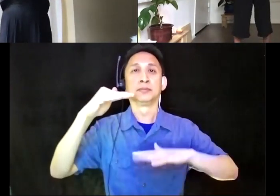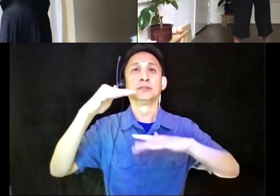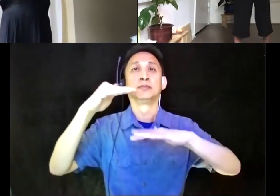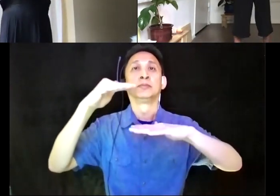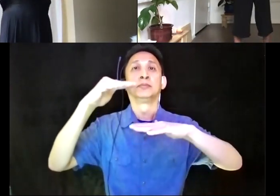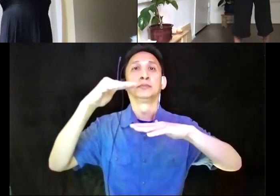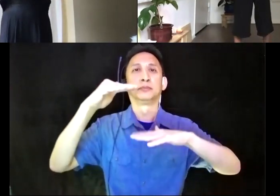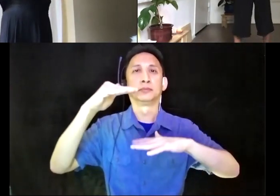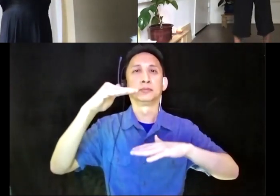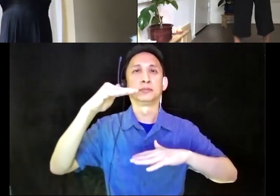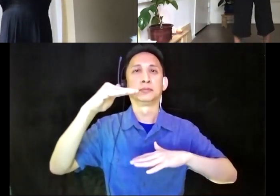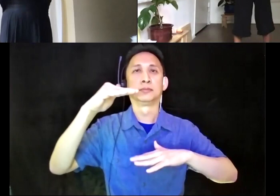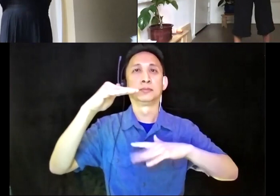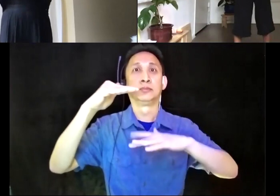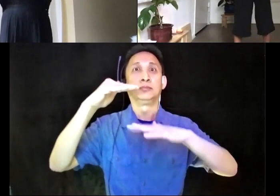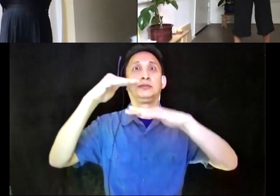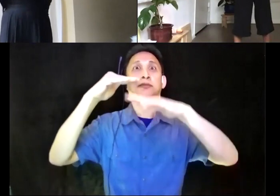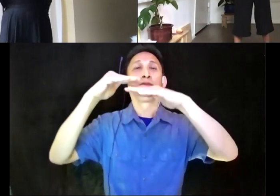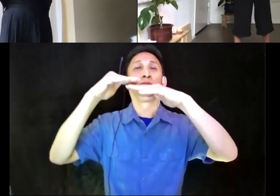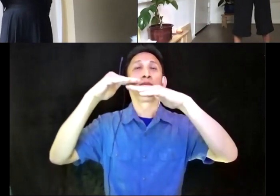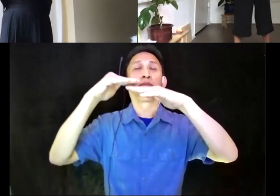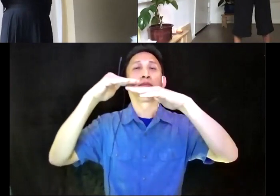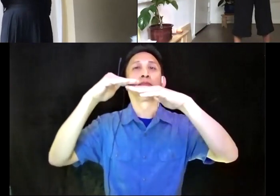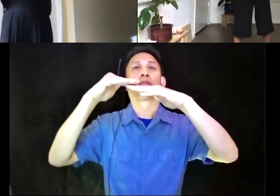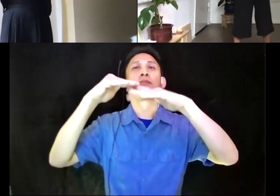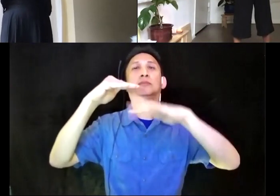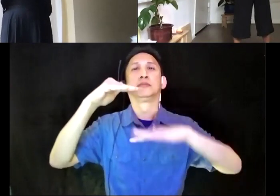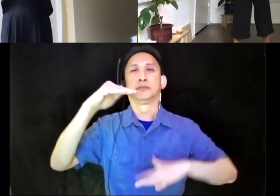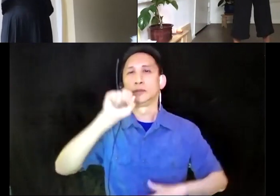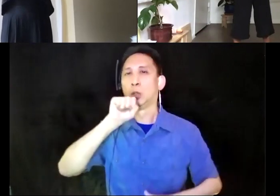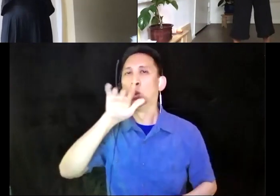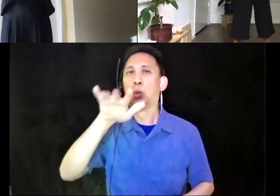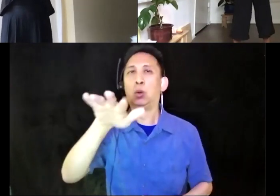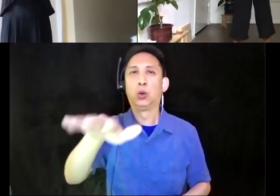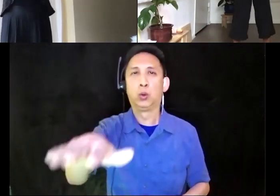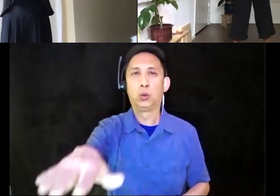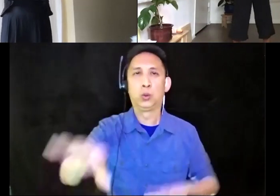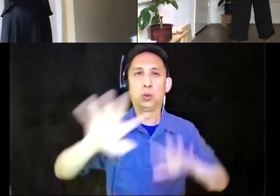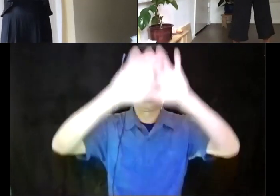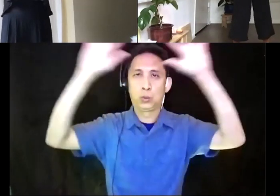breathing in, exhale.